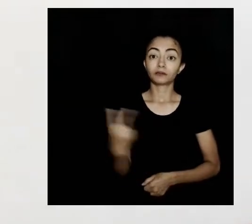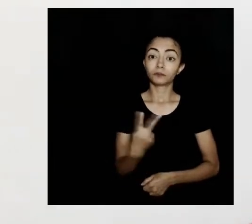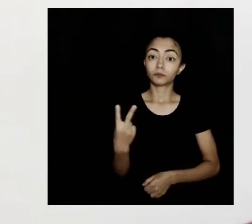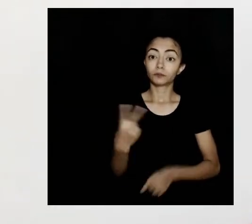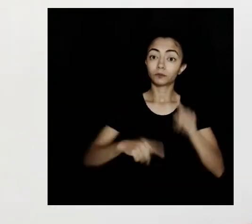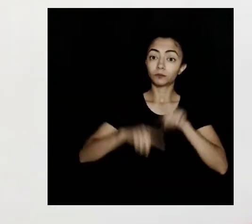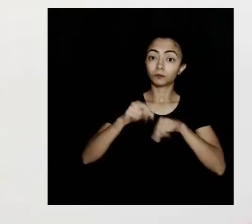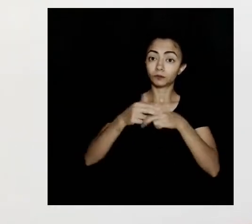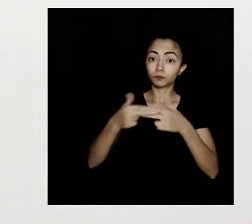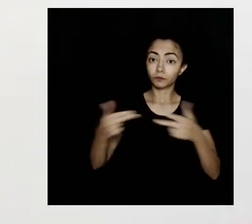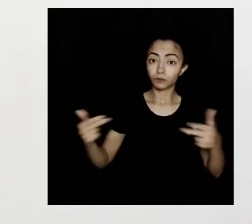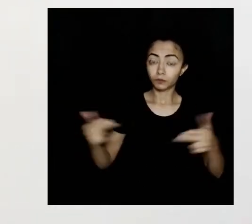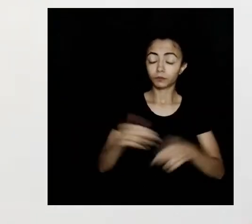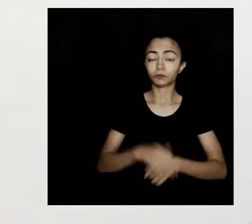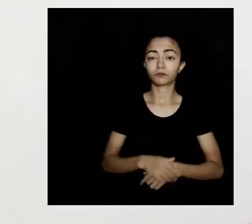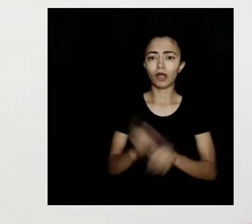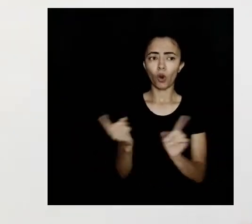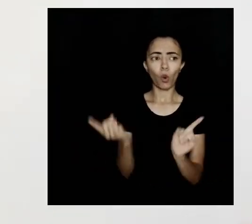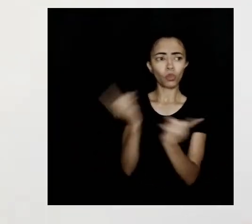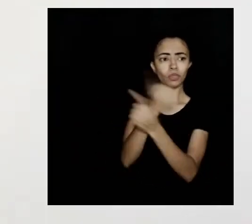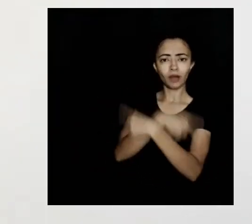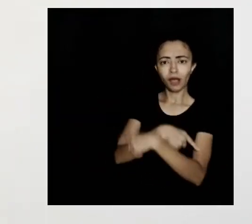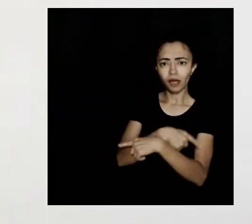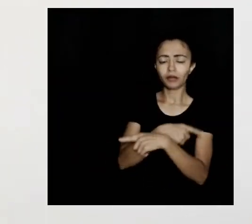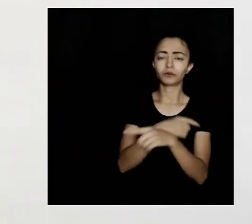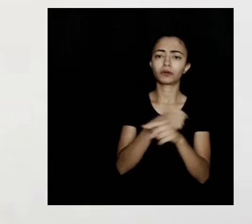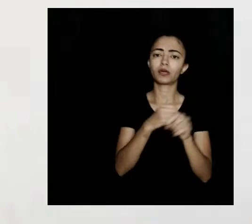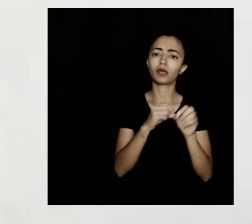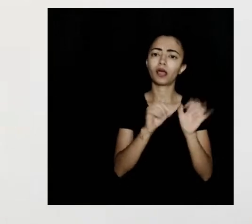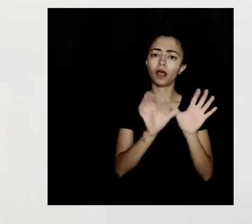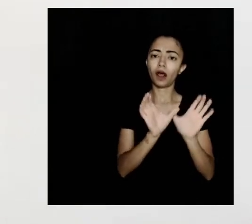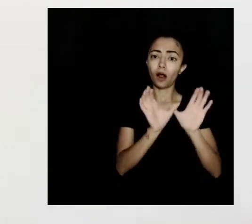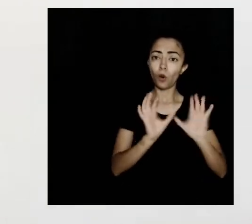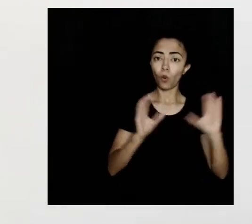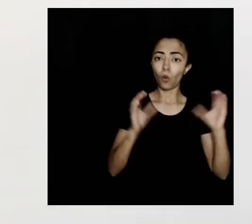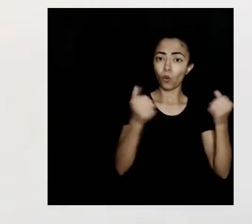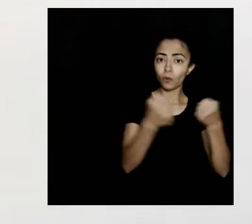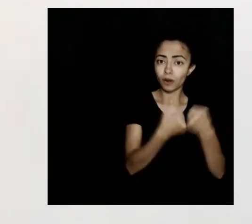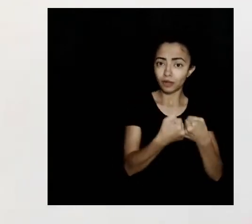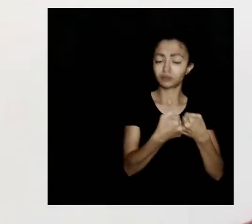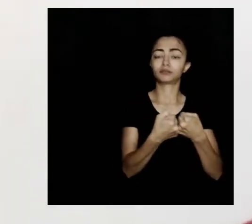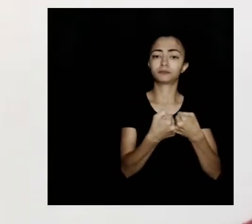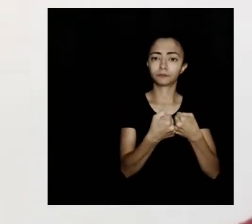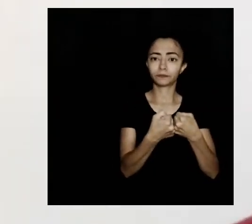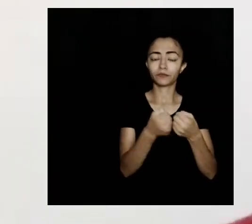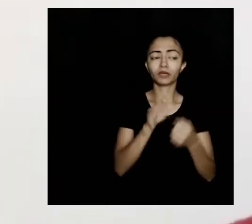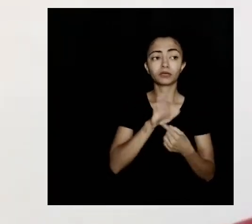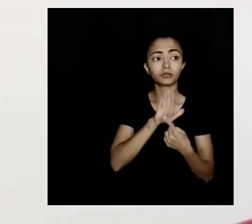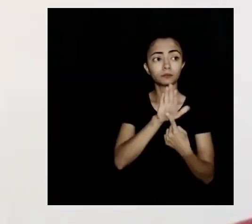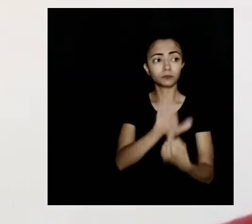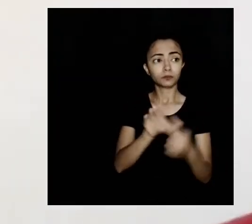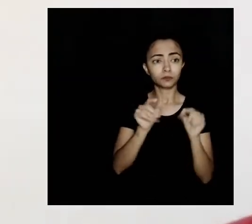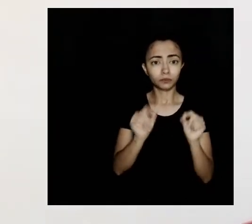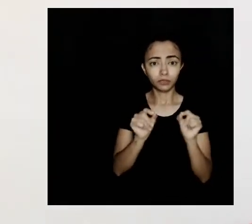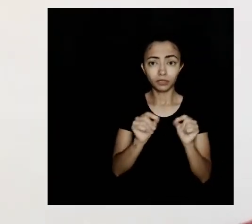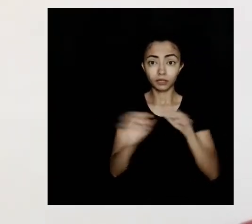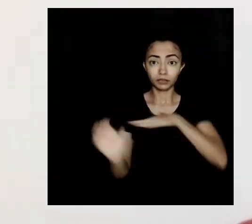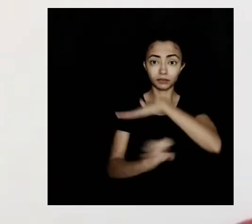To put two products together goes against one of WHO's recommendations